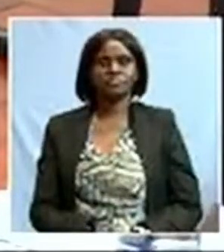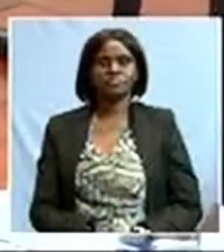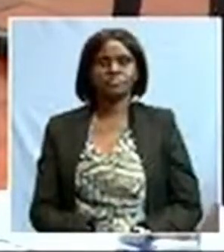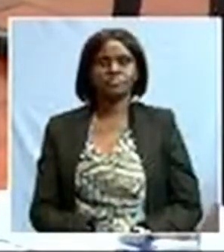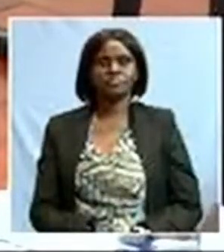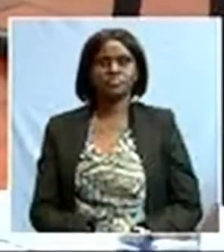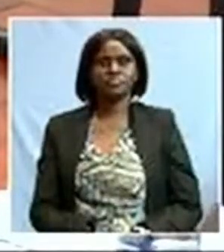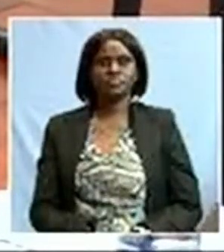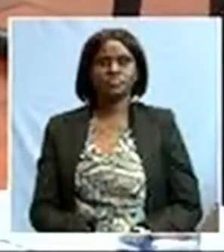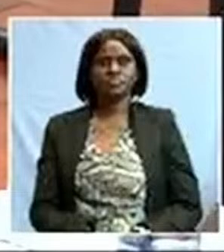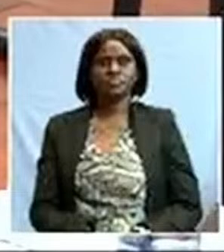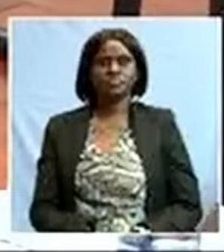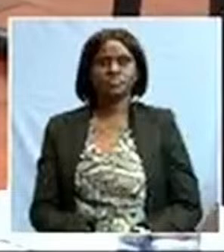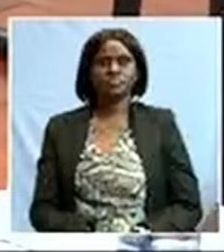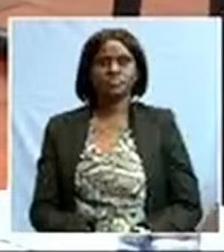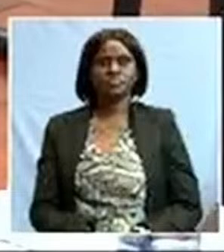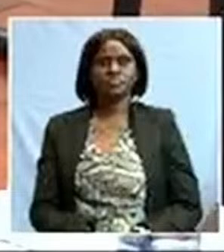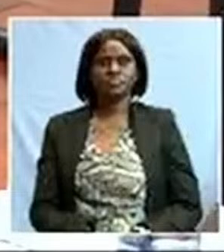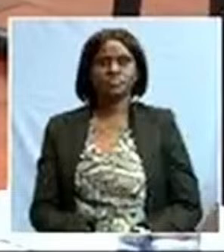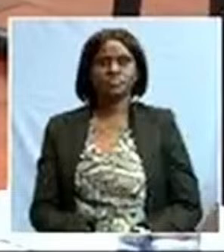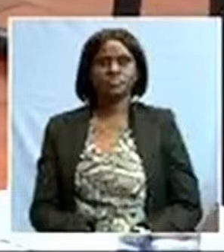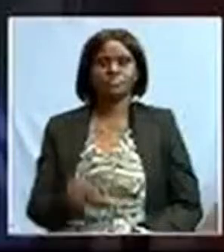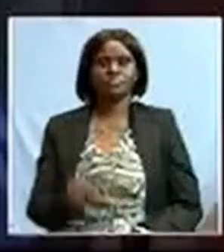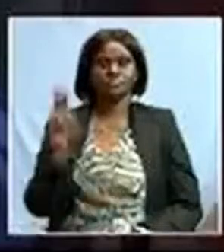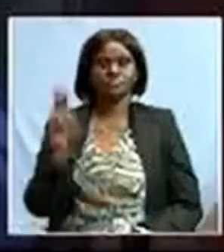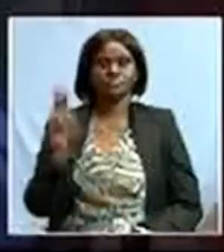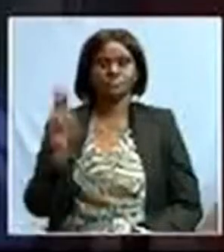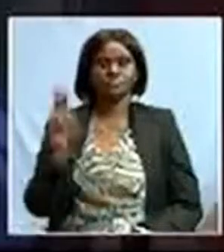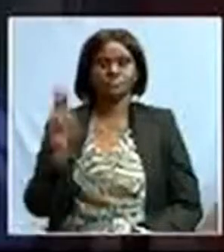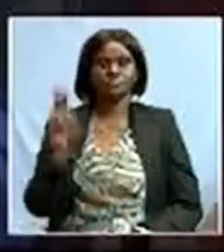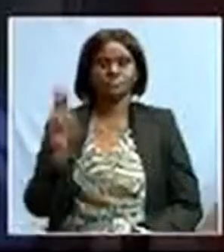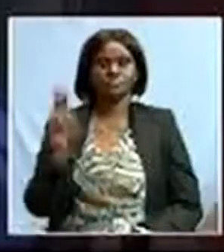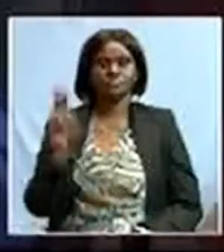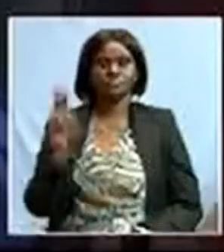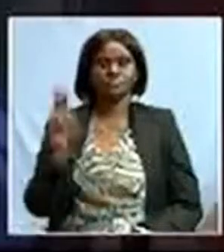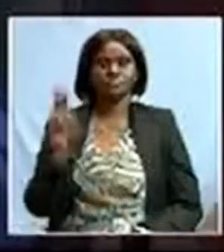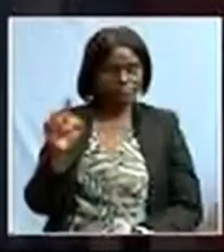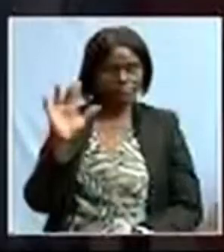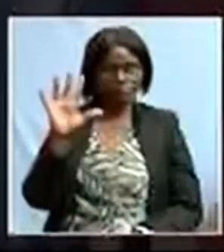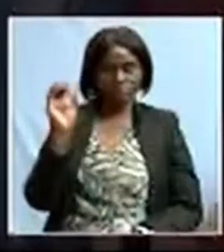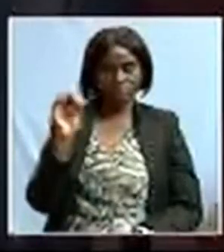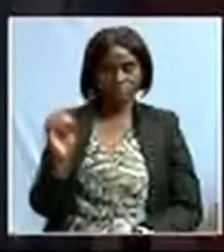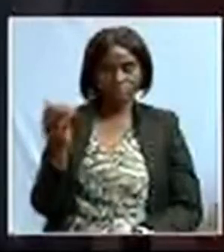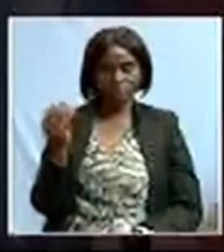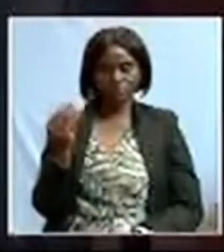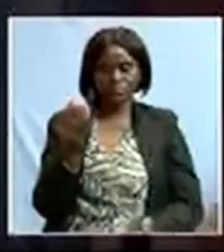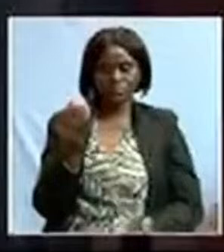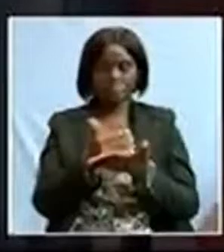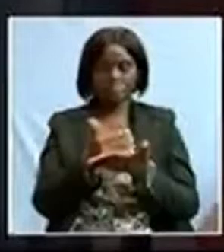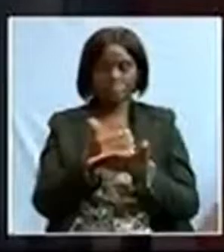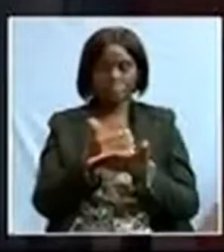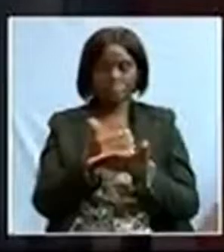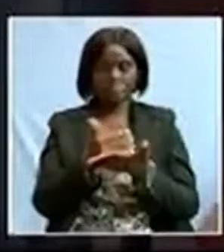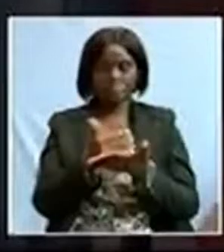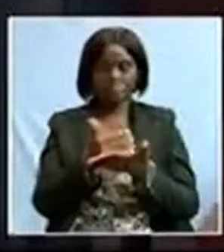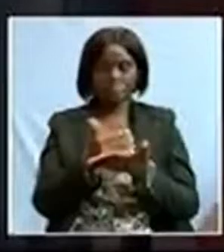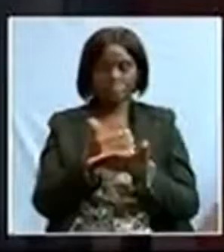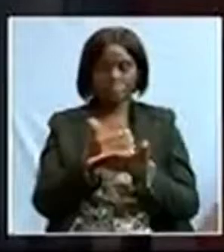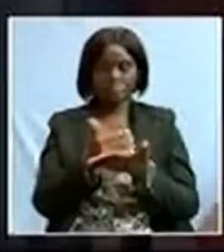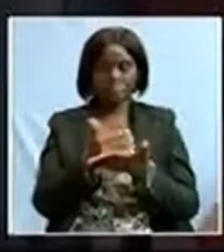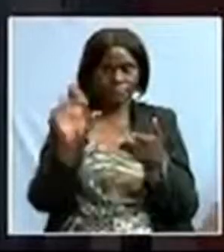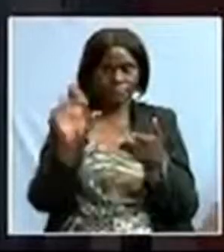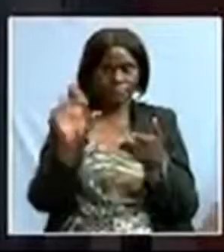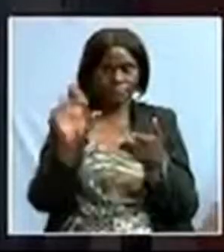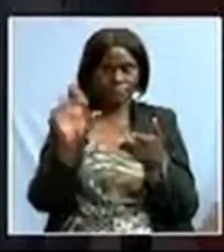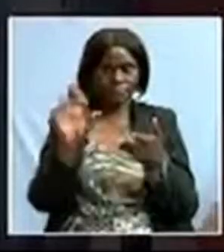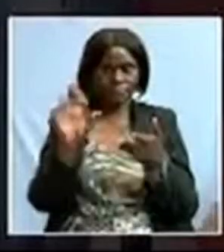So, Council is supposed to use 5% of the revenue collected. Supposed to use 5% of the